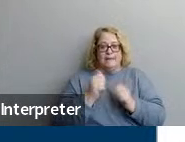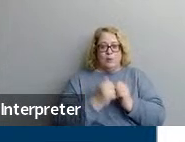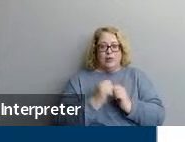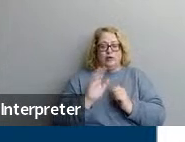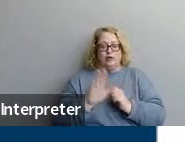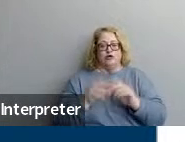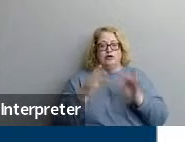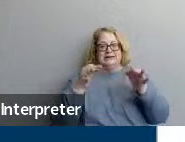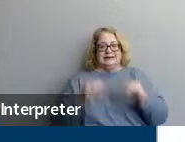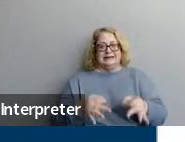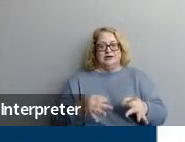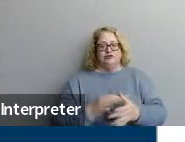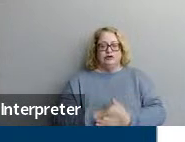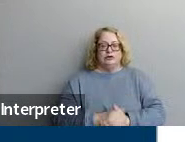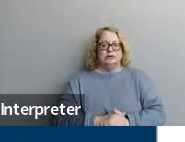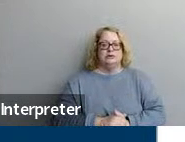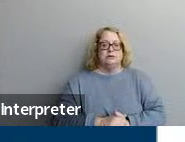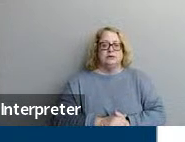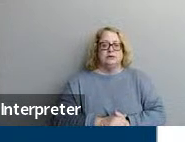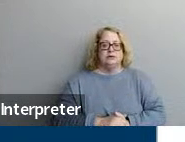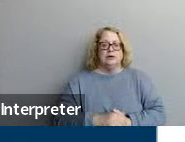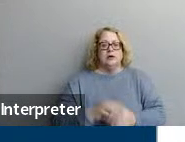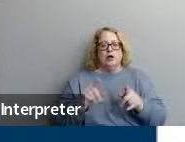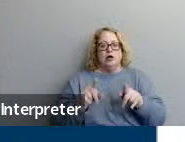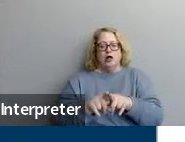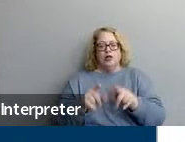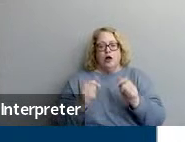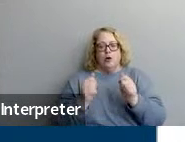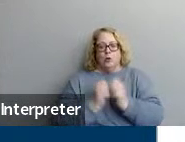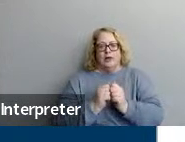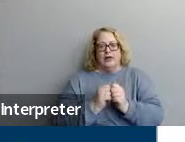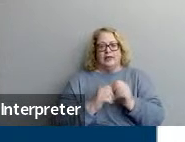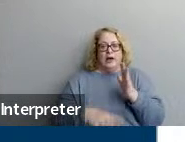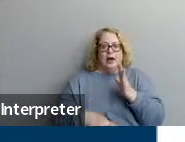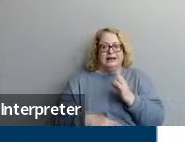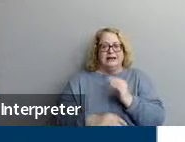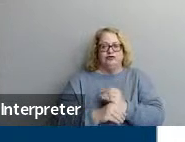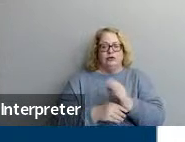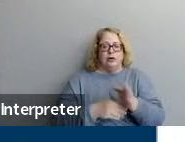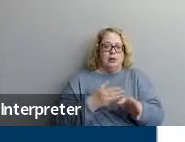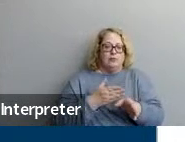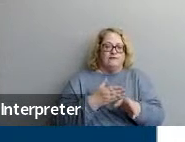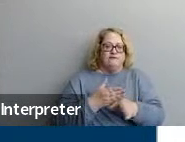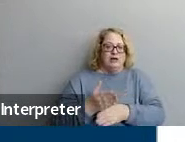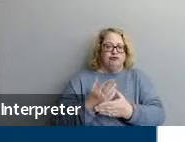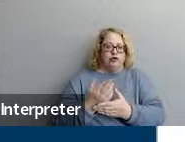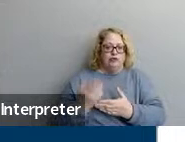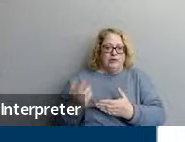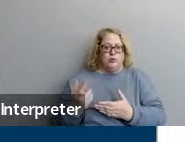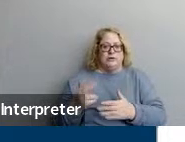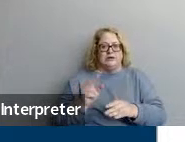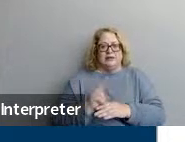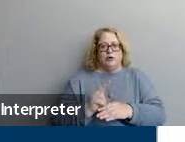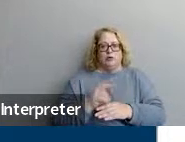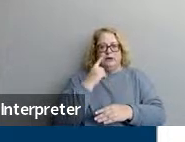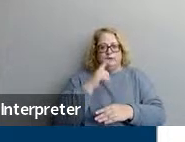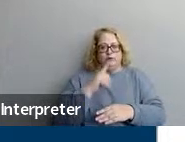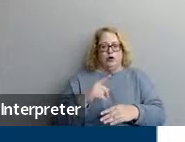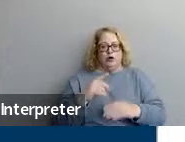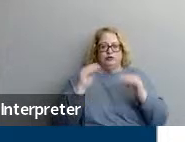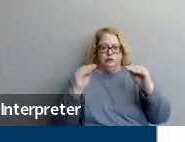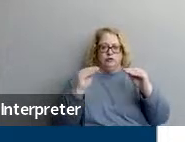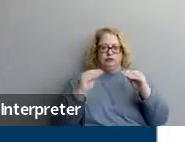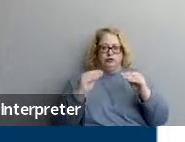they are making in each of their partner districts, along with additional professional resources that they use for